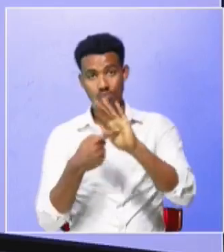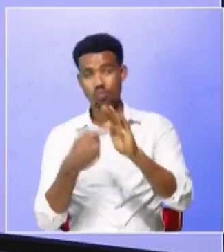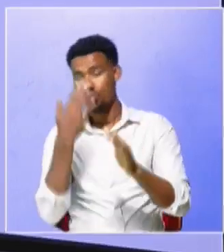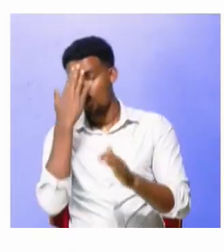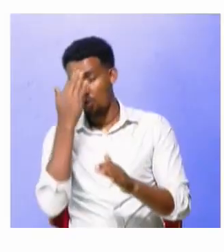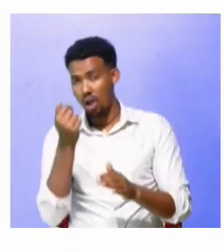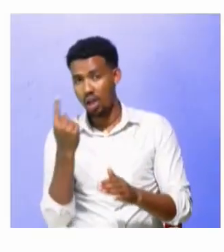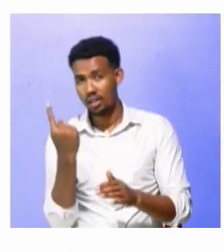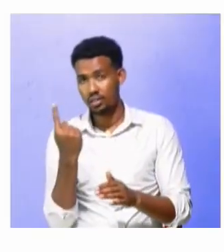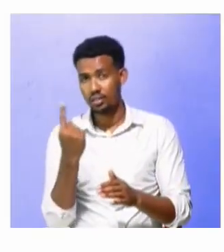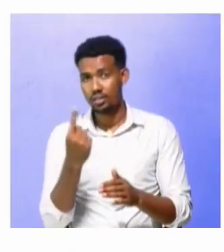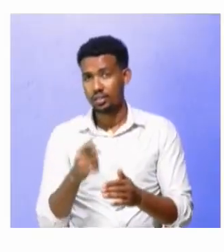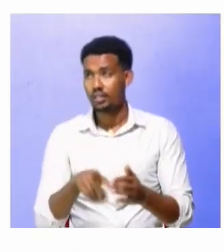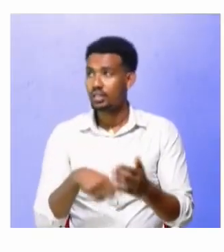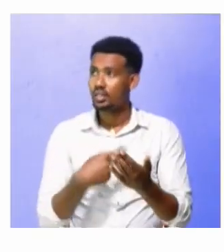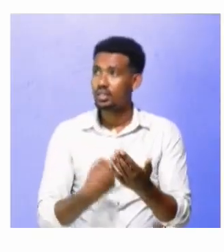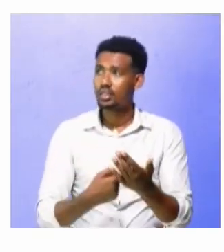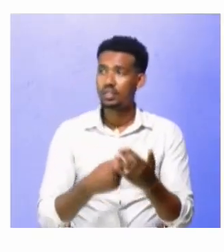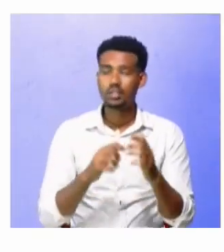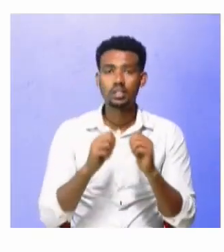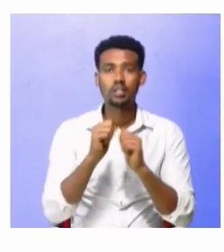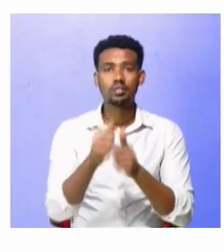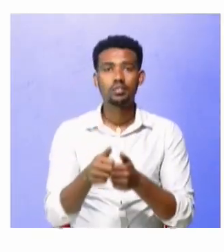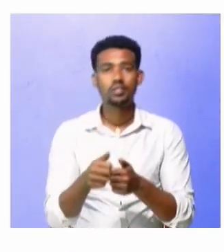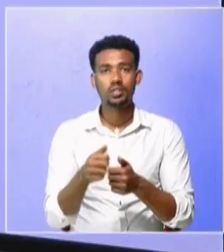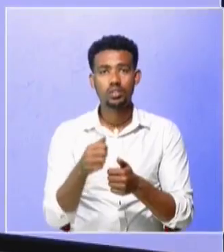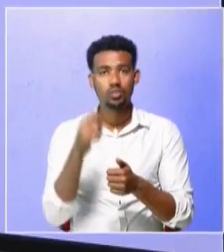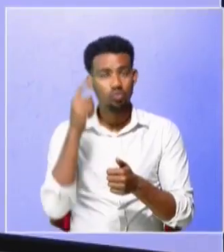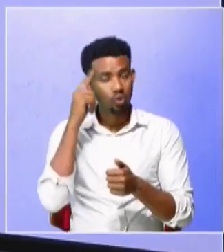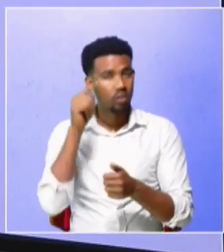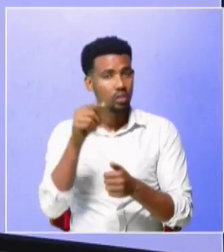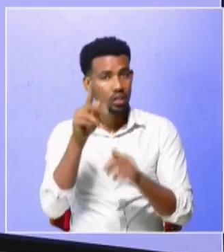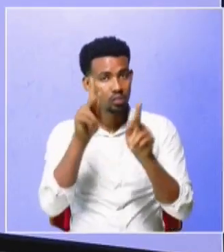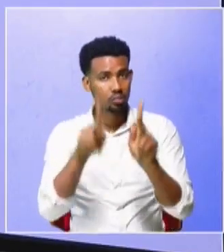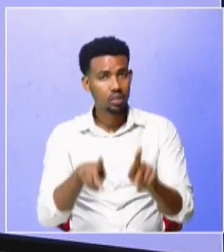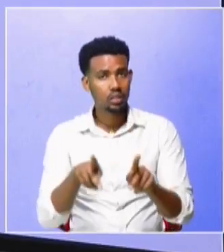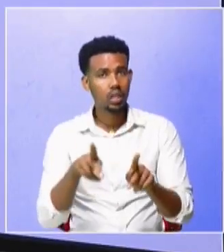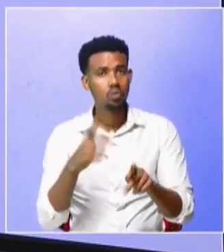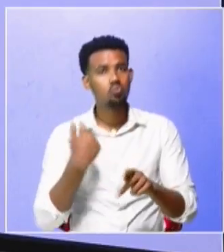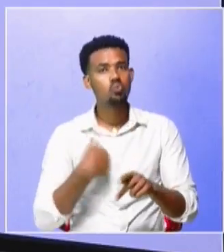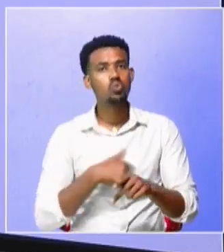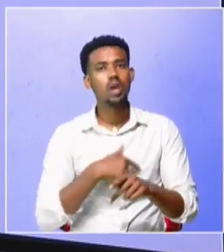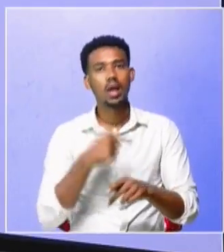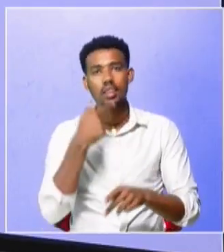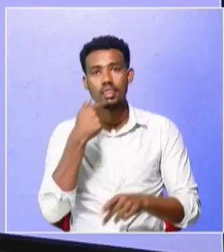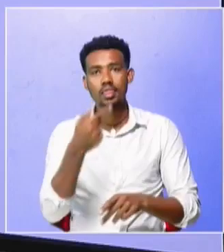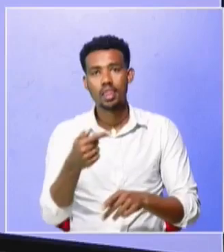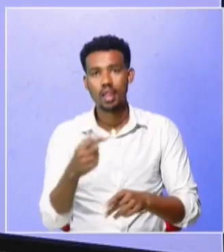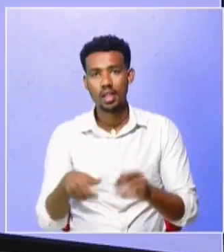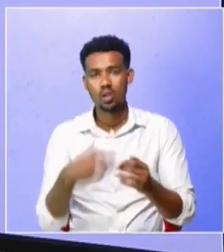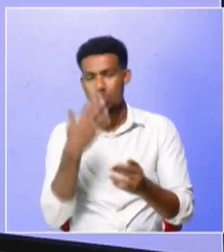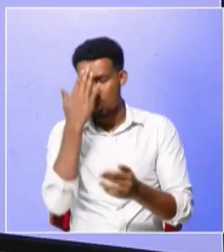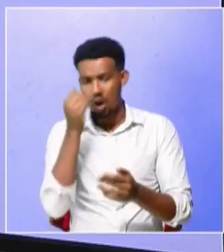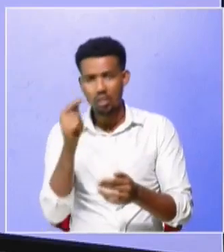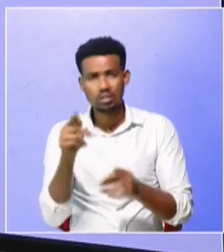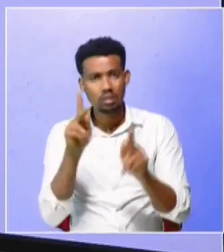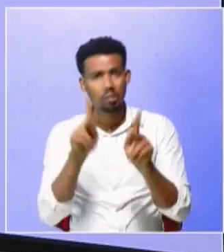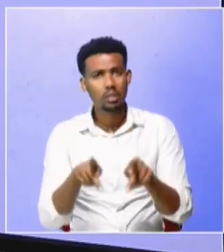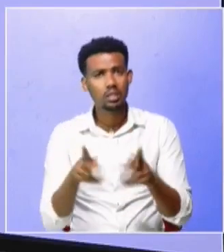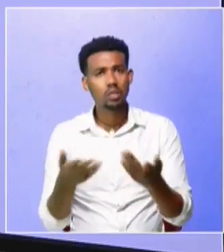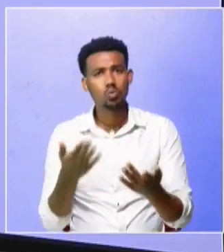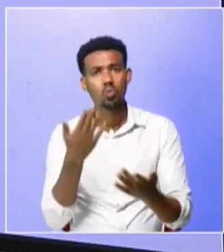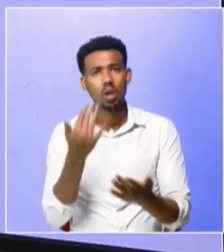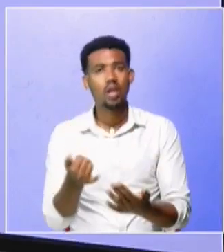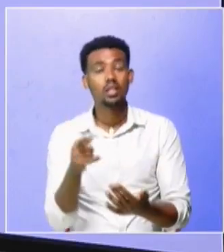this gift is for that person. We are telling why this gift is for the person because